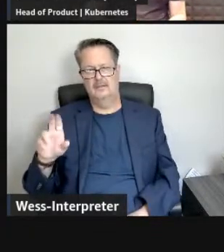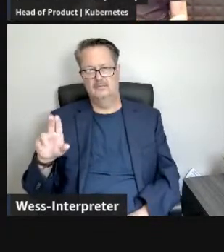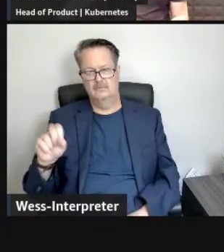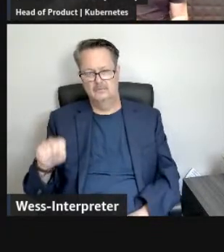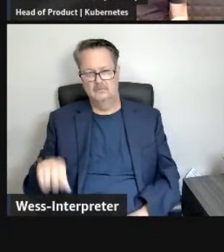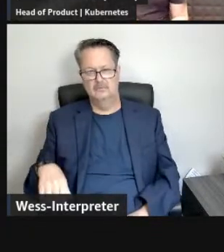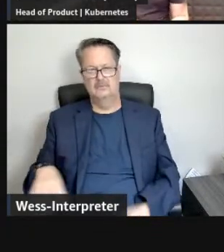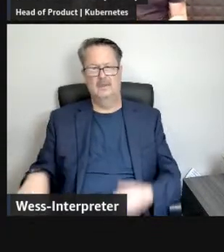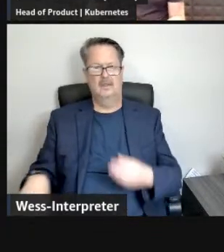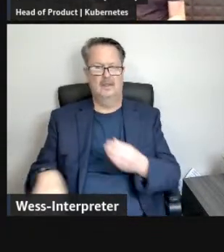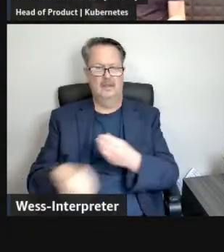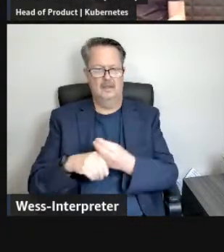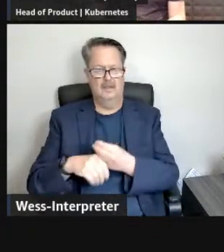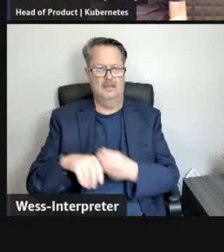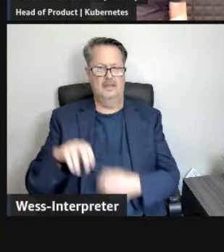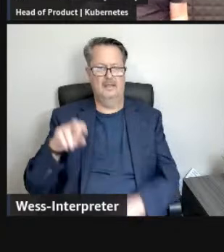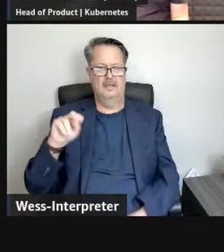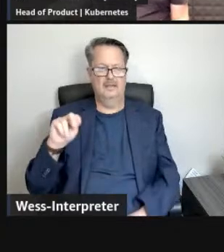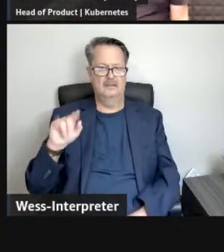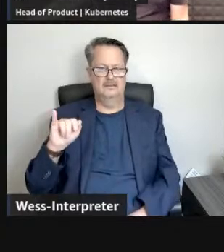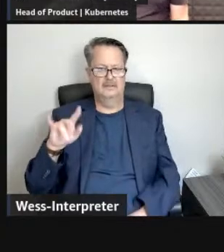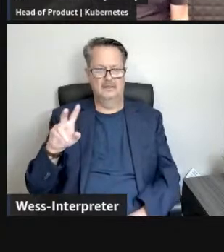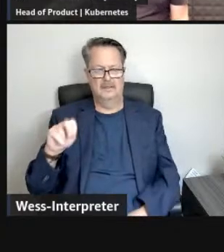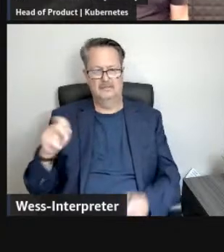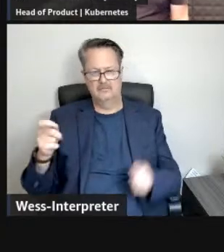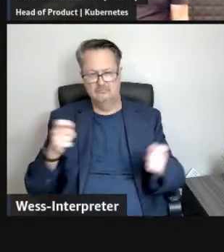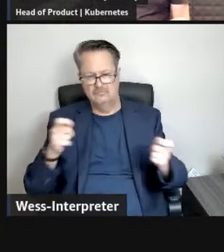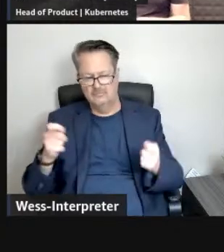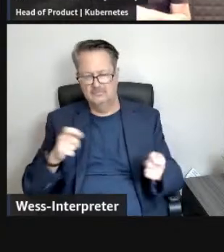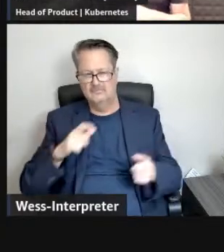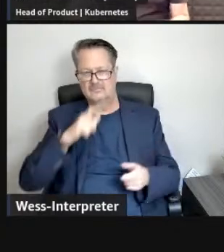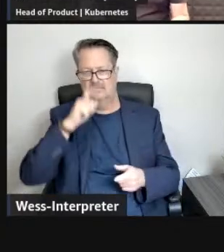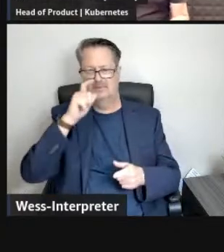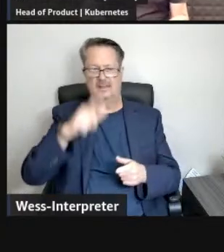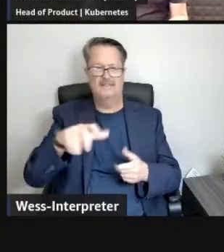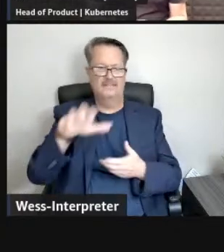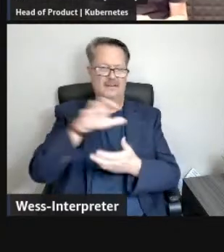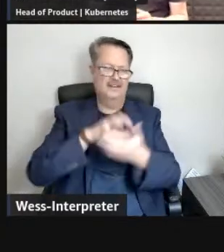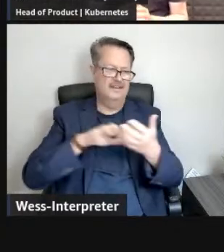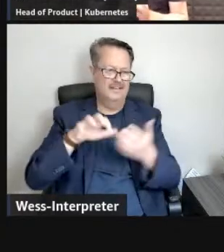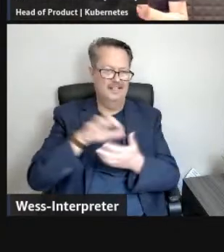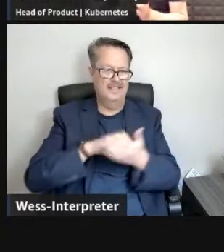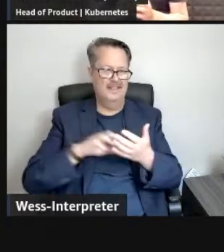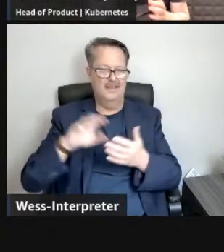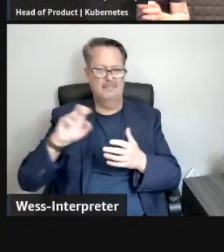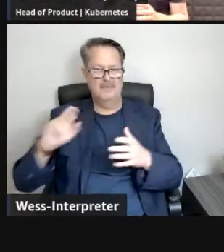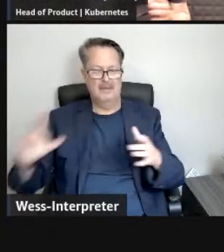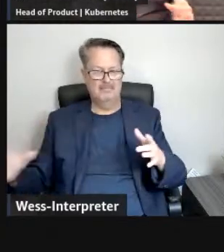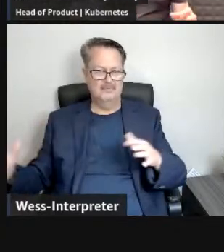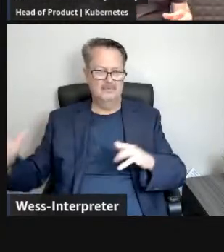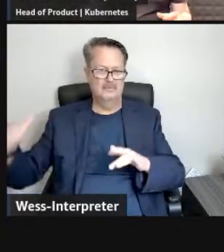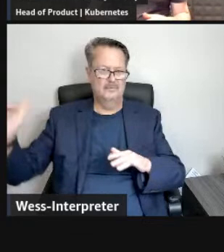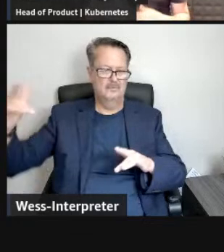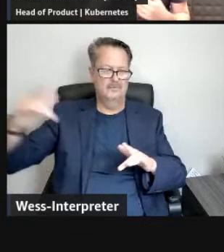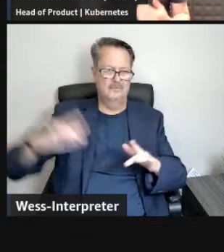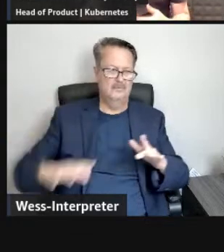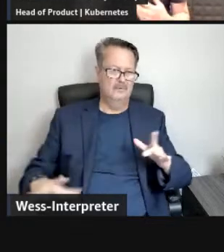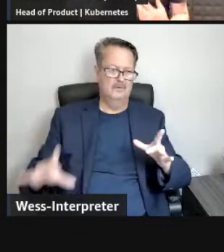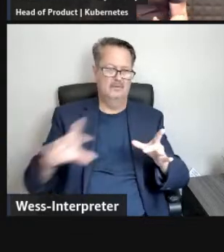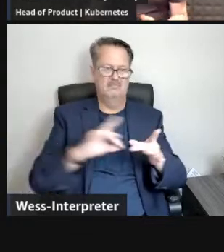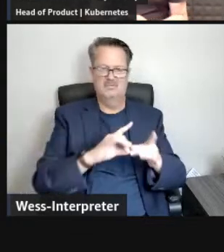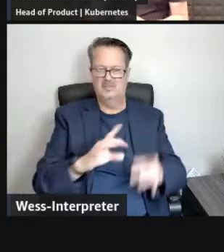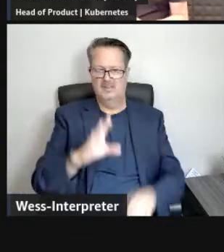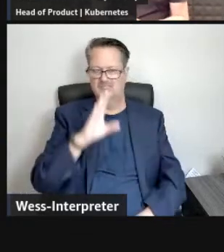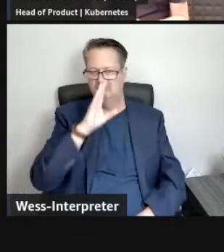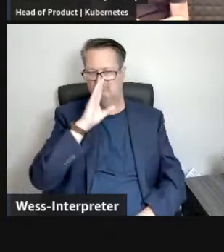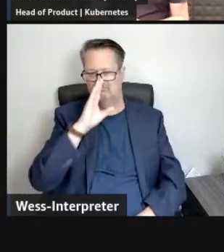without actually leaving Kubernetes. So you don't need to write CloudFormation and map things back. You can directly use Kubernetes to create and